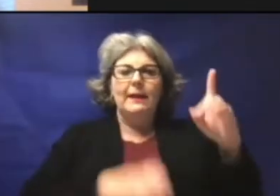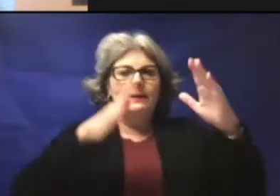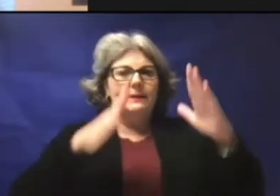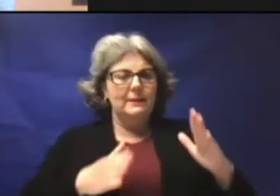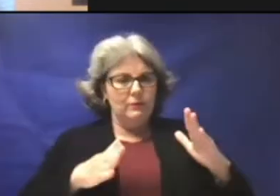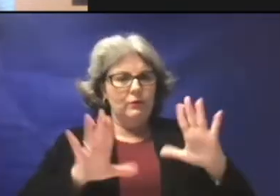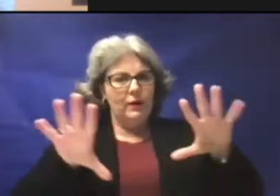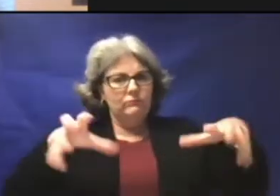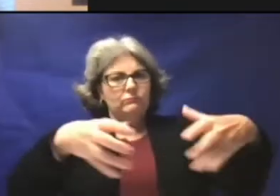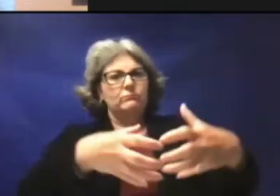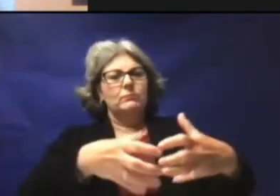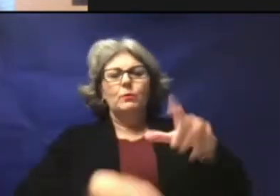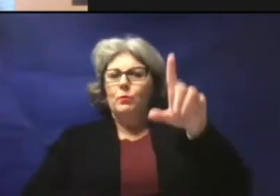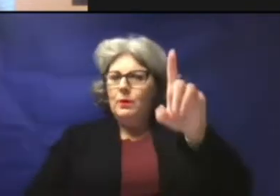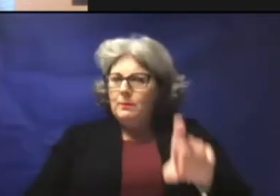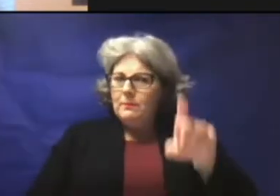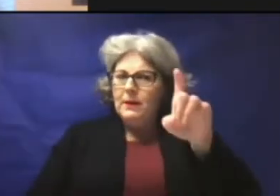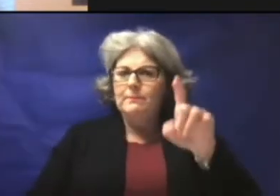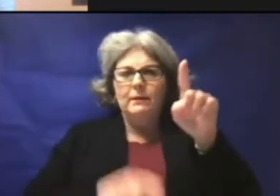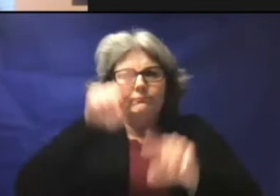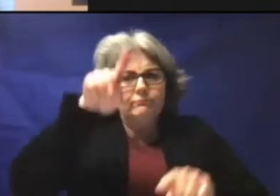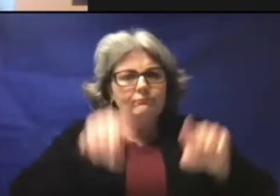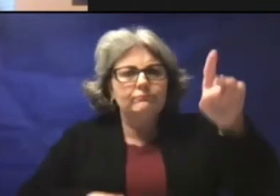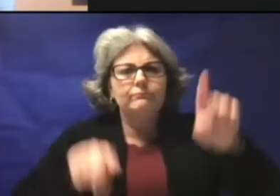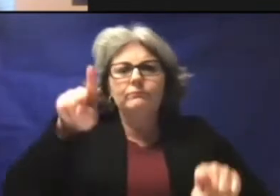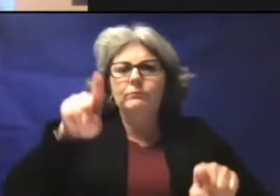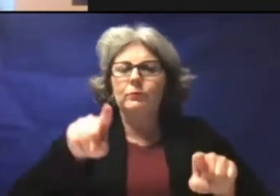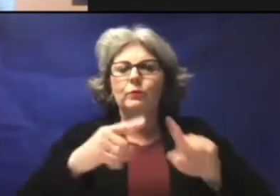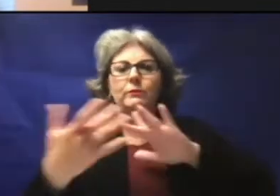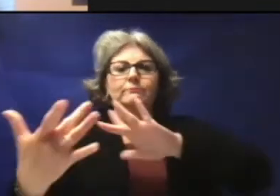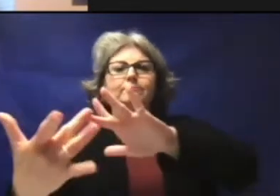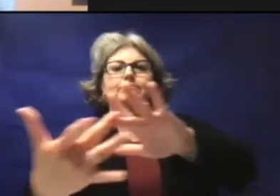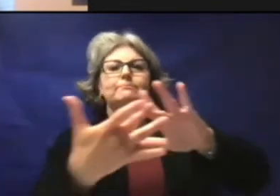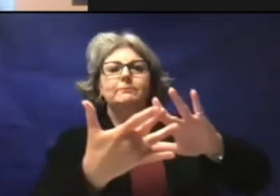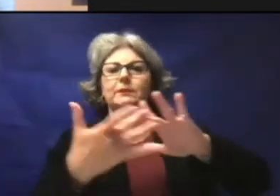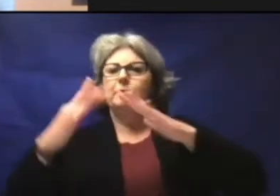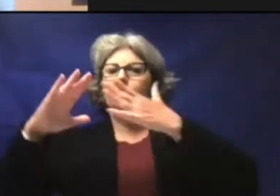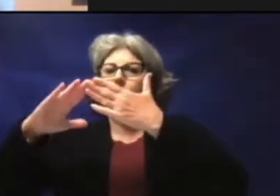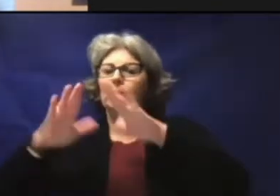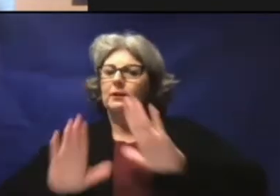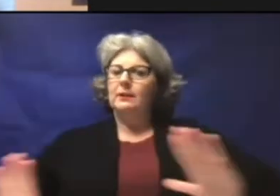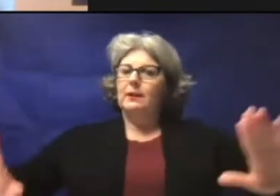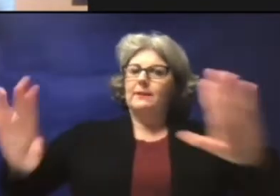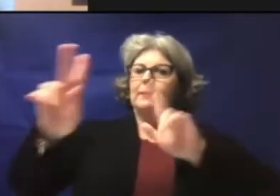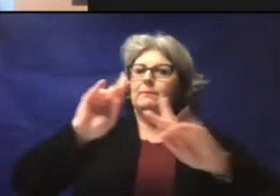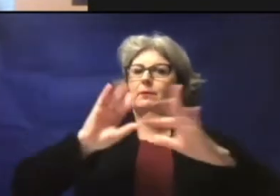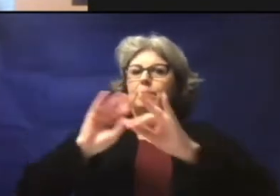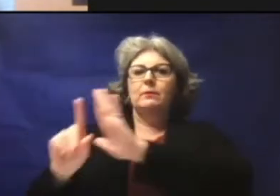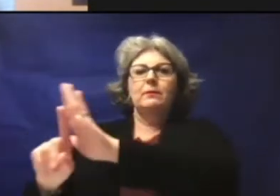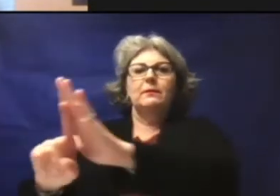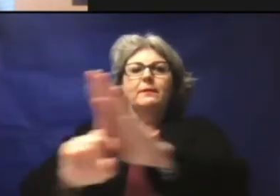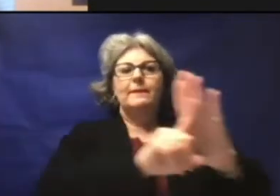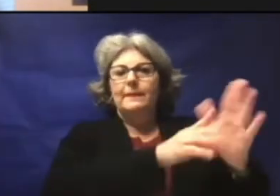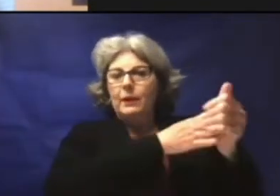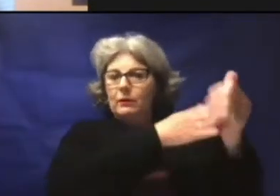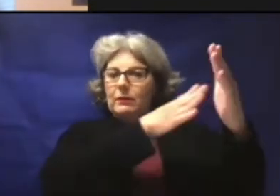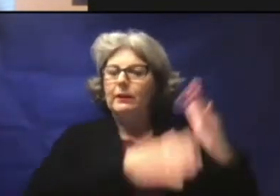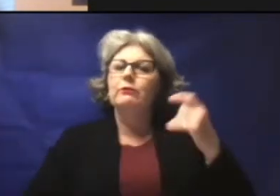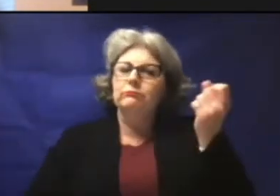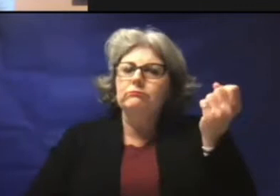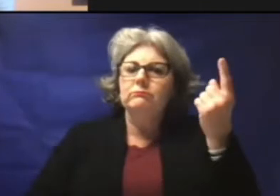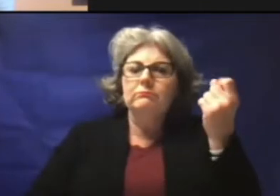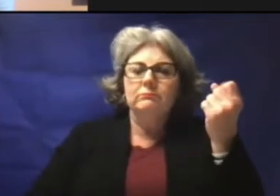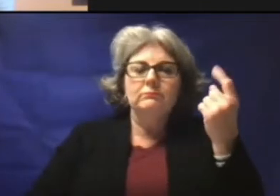lot more diverse in how we reach to these communities. Let them speak. The community leaders, I understand